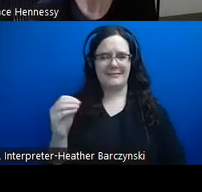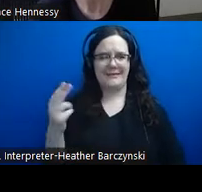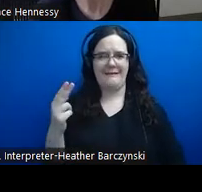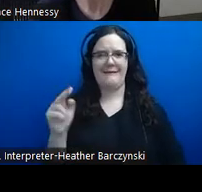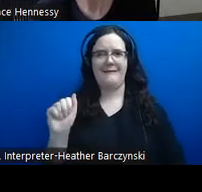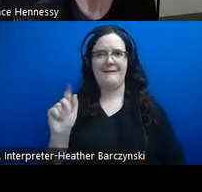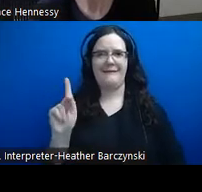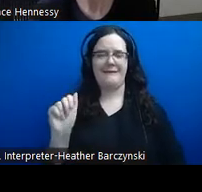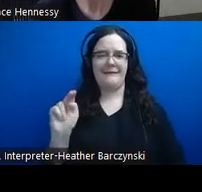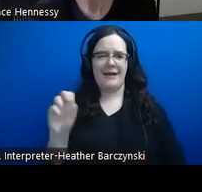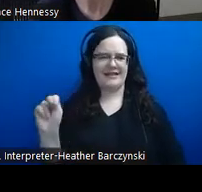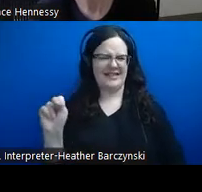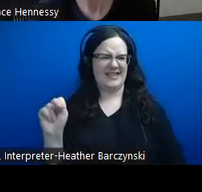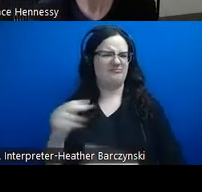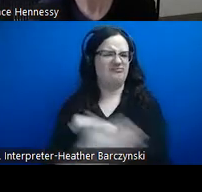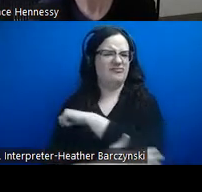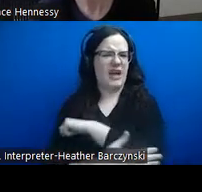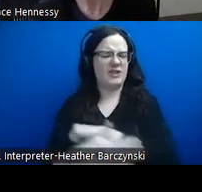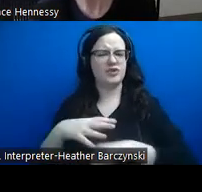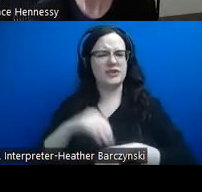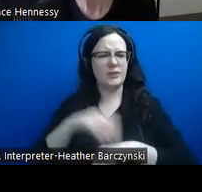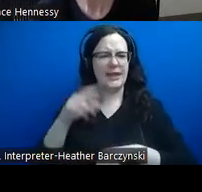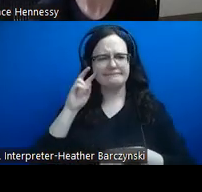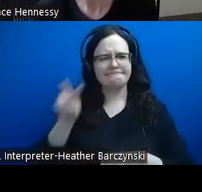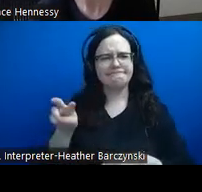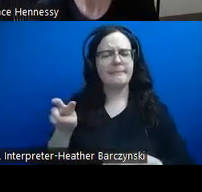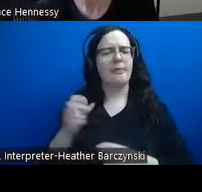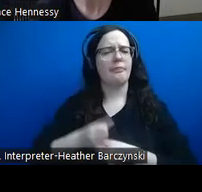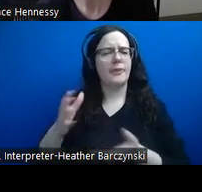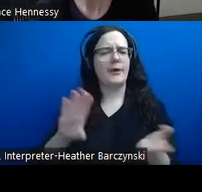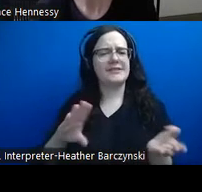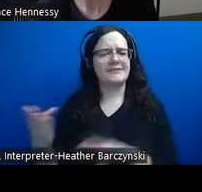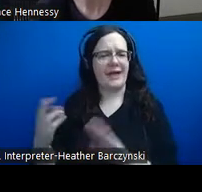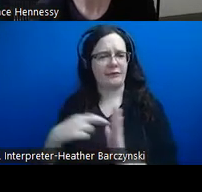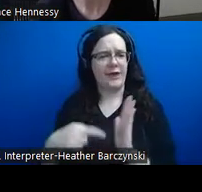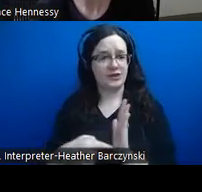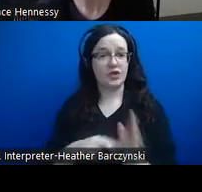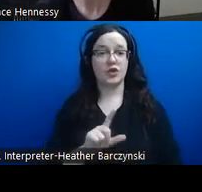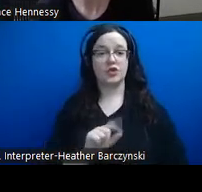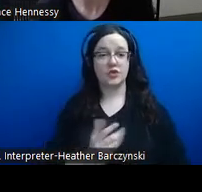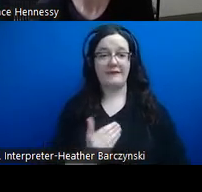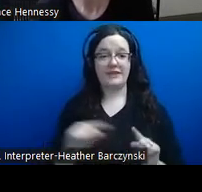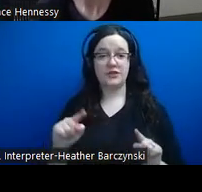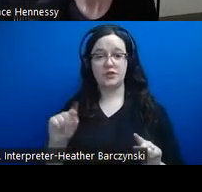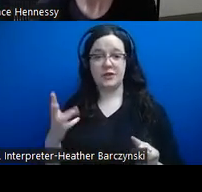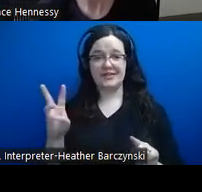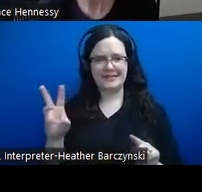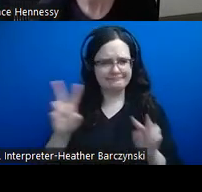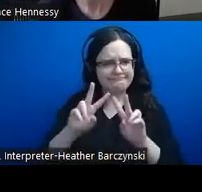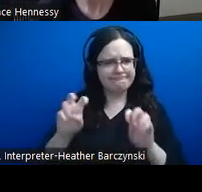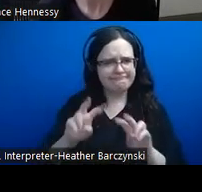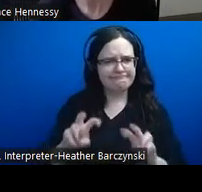National Patient Register and Cause of Death Register between 2015 and 2016 were examined